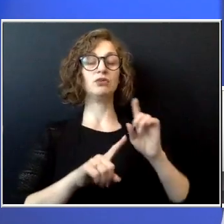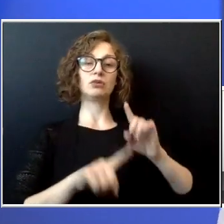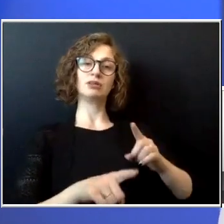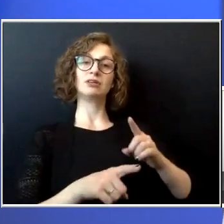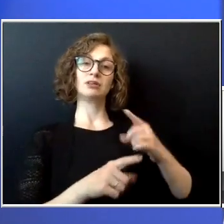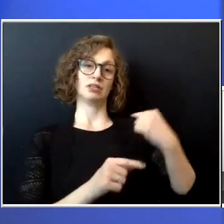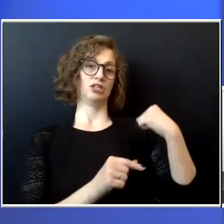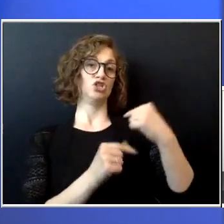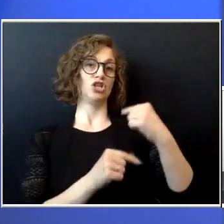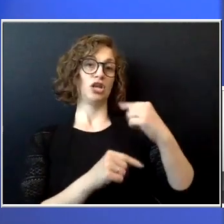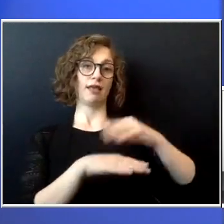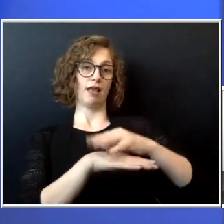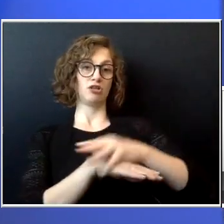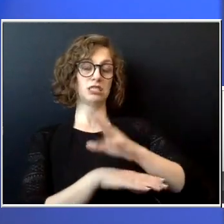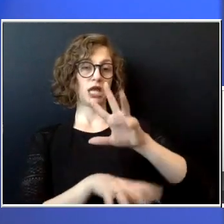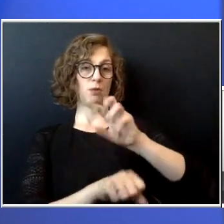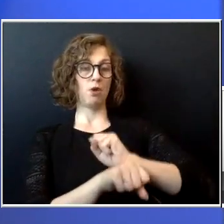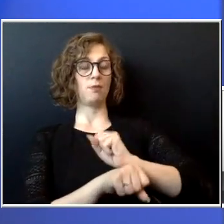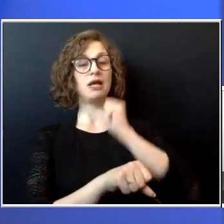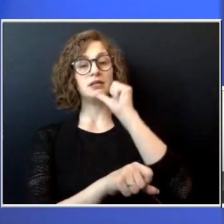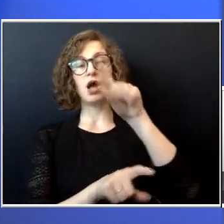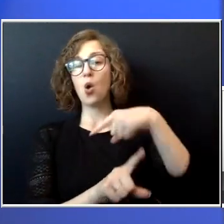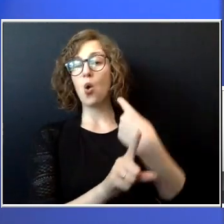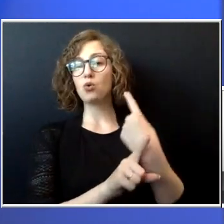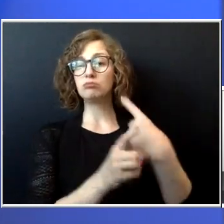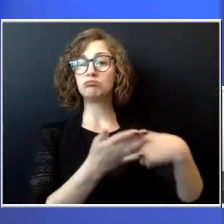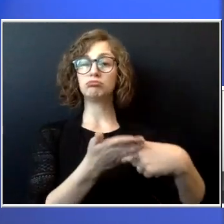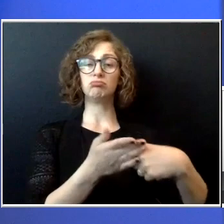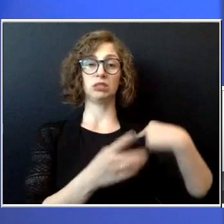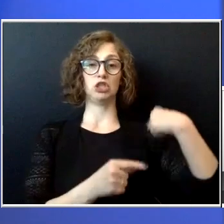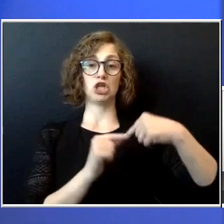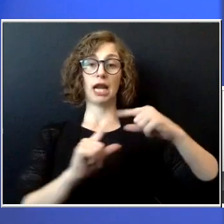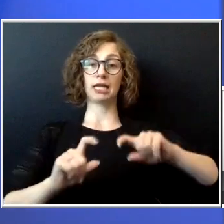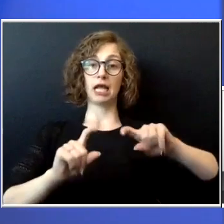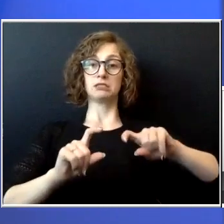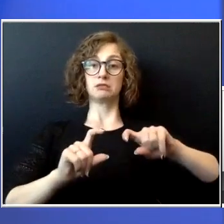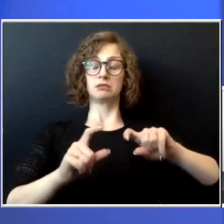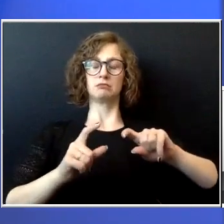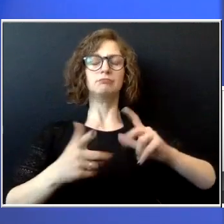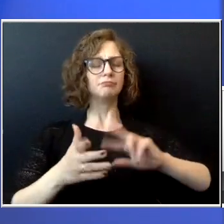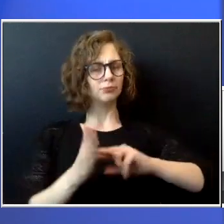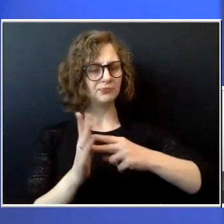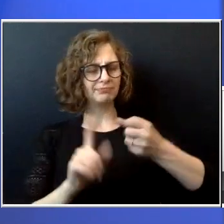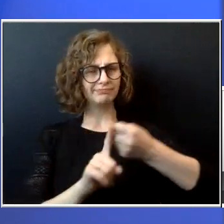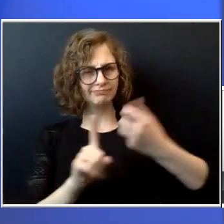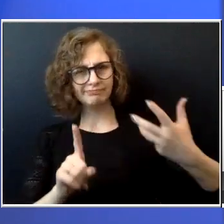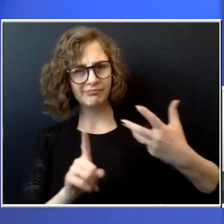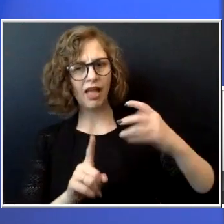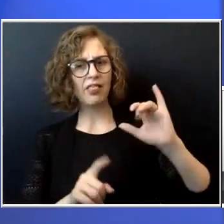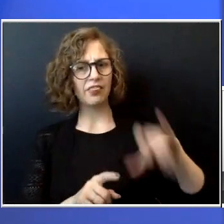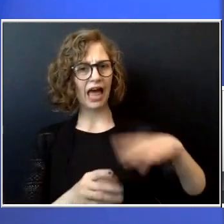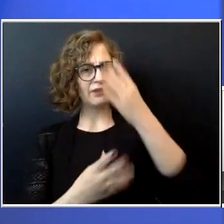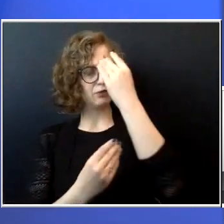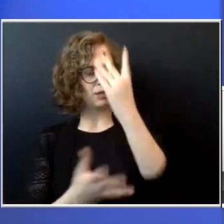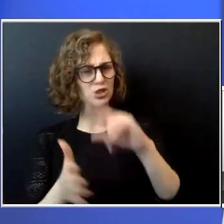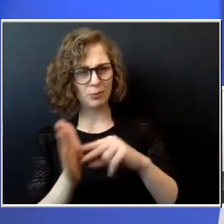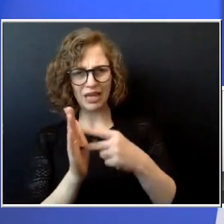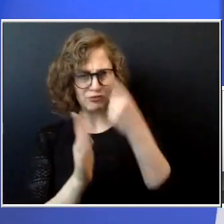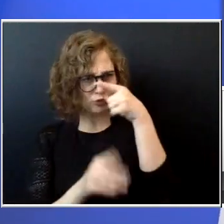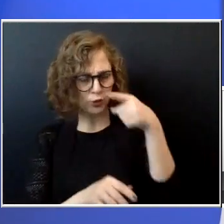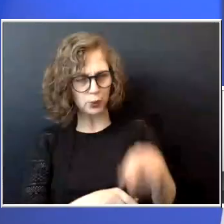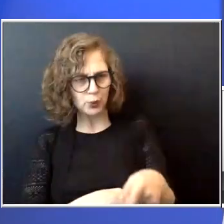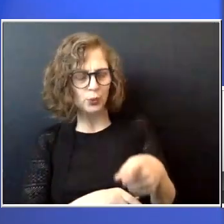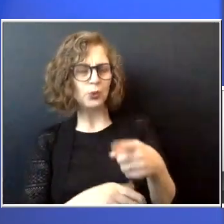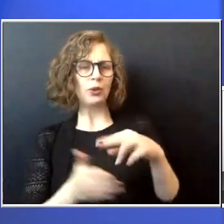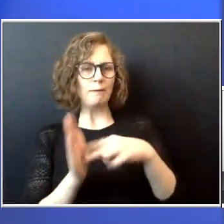talking about genetic testing, but also discussing what does this genetic information mean to you? What does it mean to your family? What does it mean about